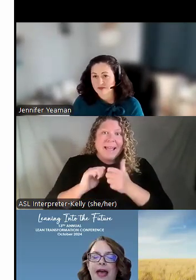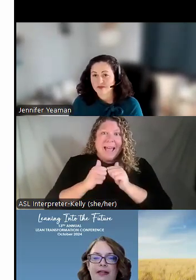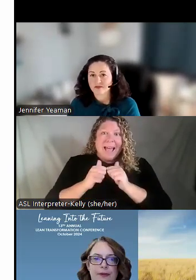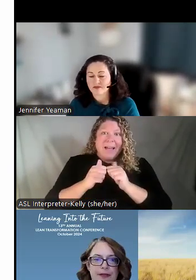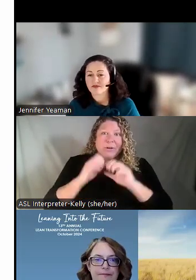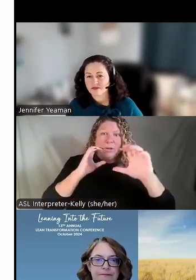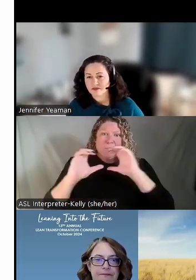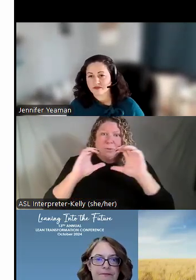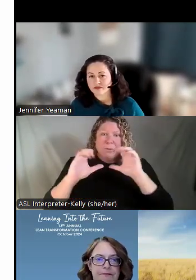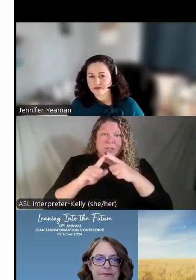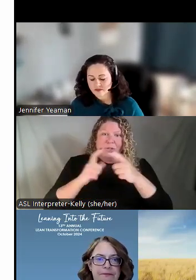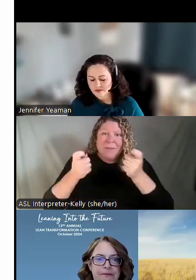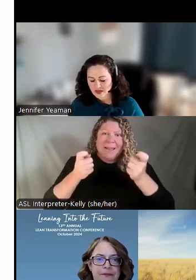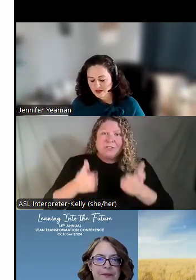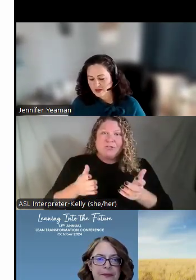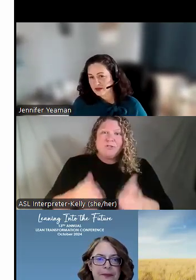to management?